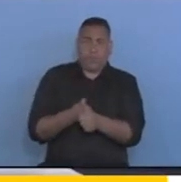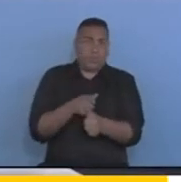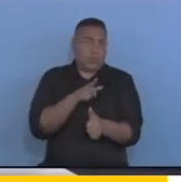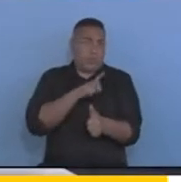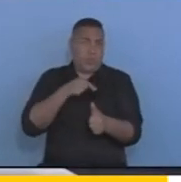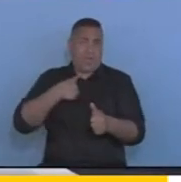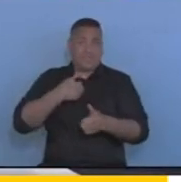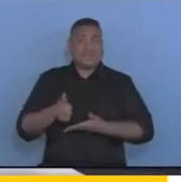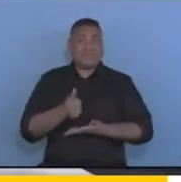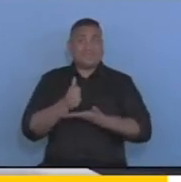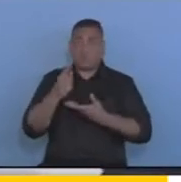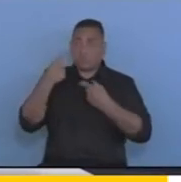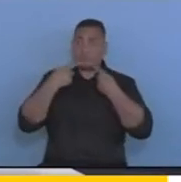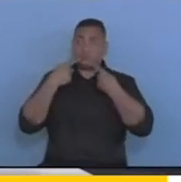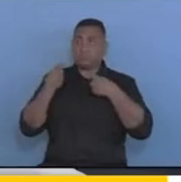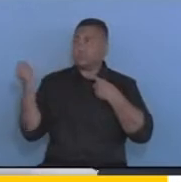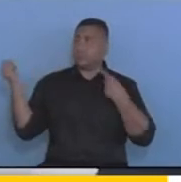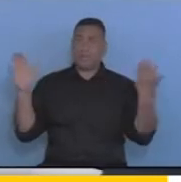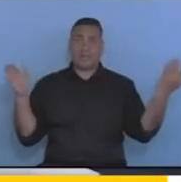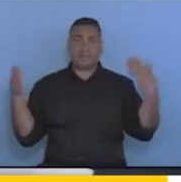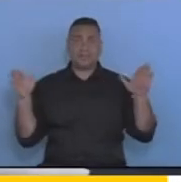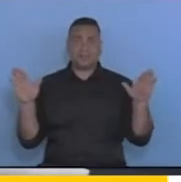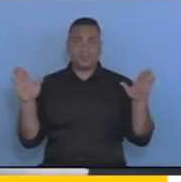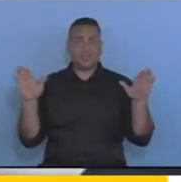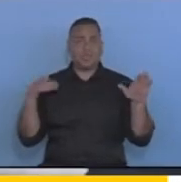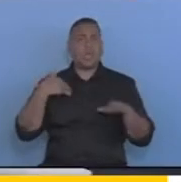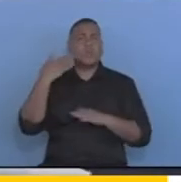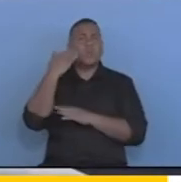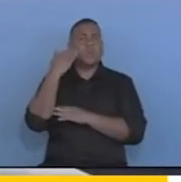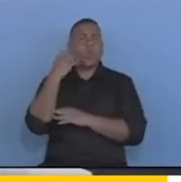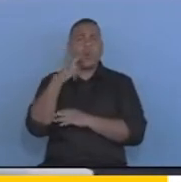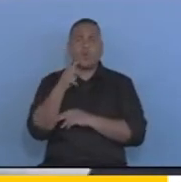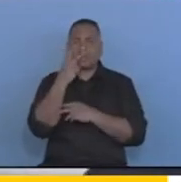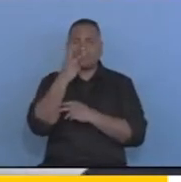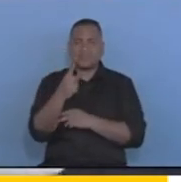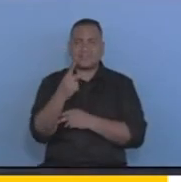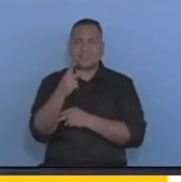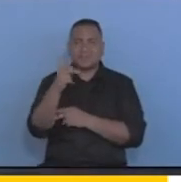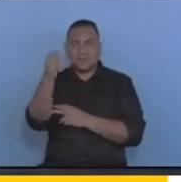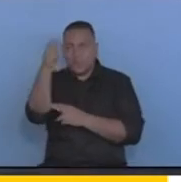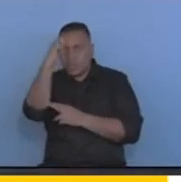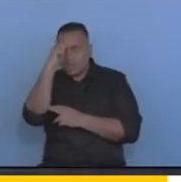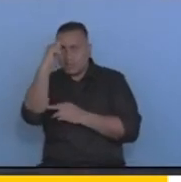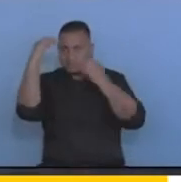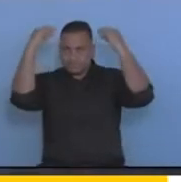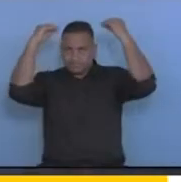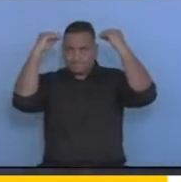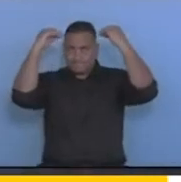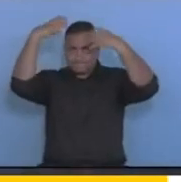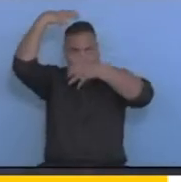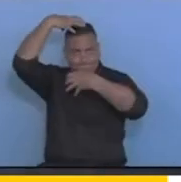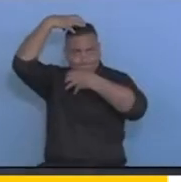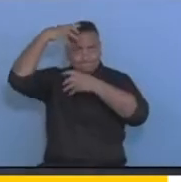mentioned signs, you see, I know everywhere you see is hard hats and safety boots, and I see first aid kits